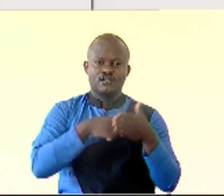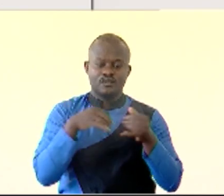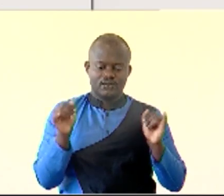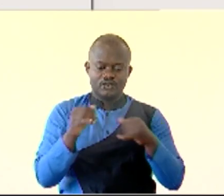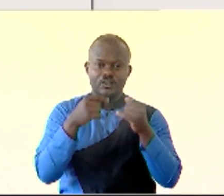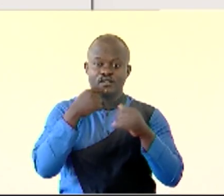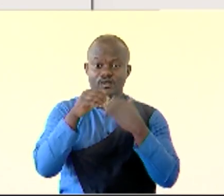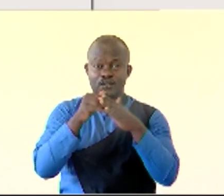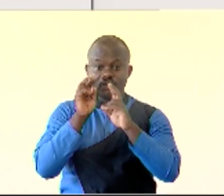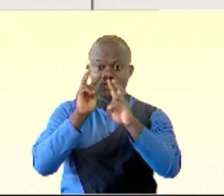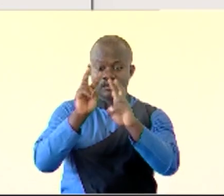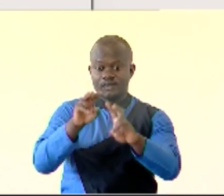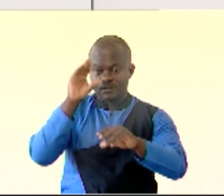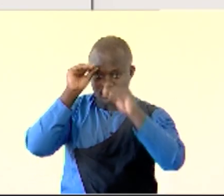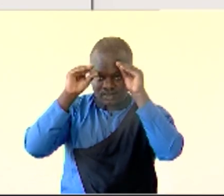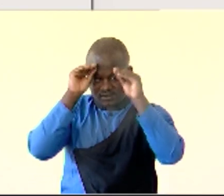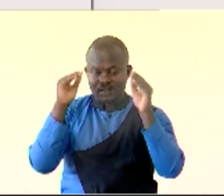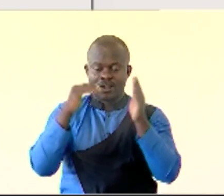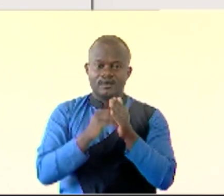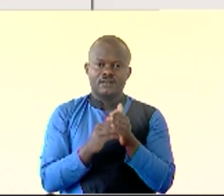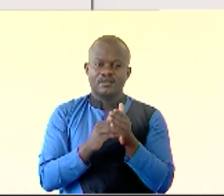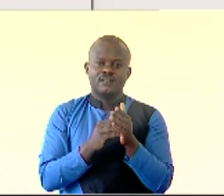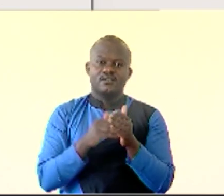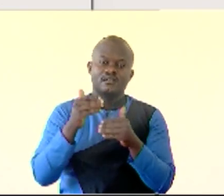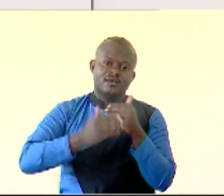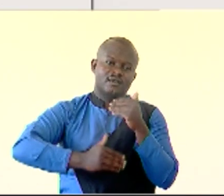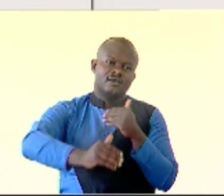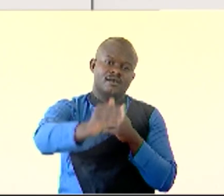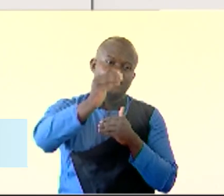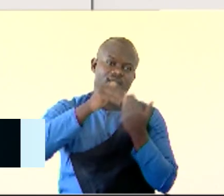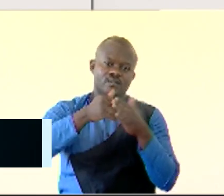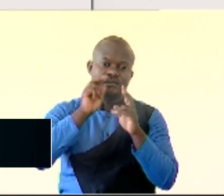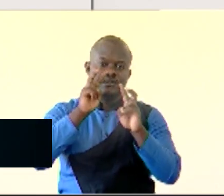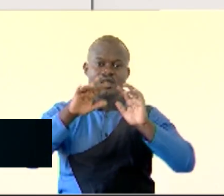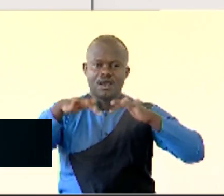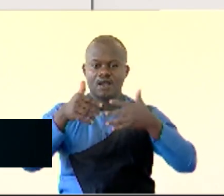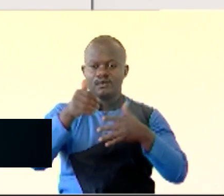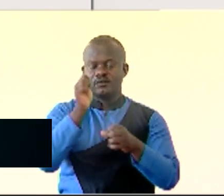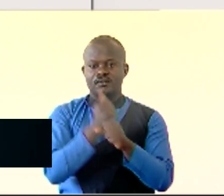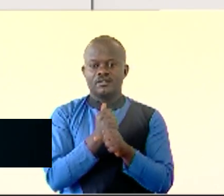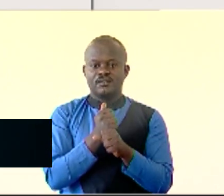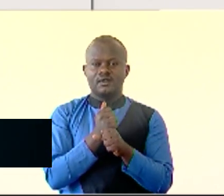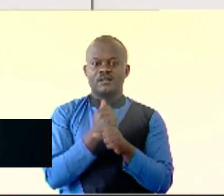through the lesson assessment. And the next lesson, we're going to see how we're going to do. Thank you